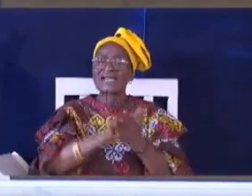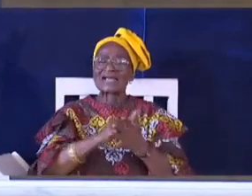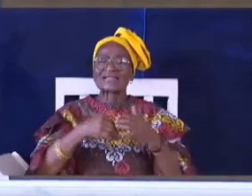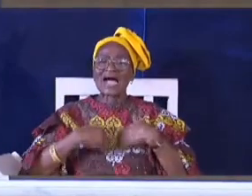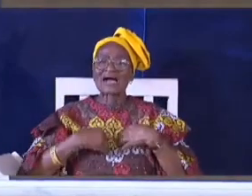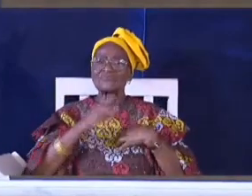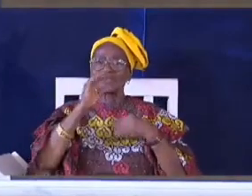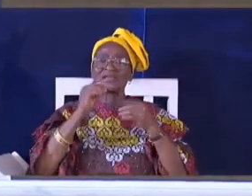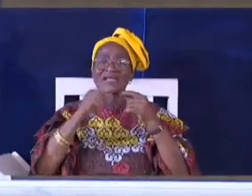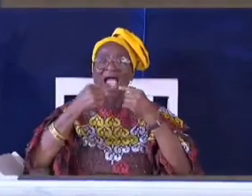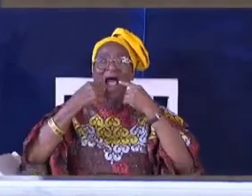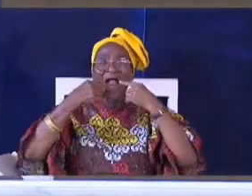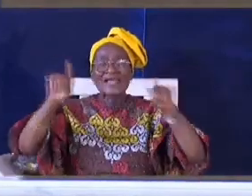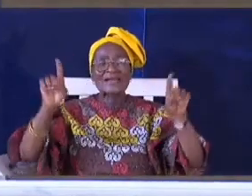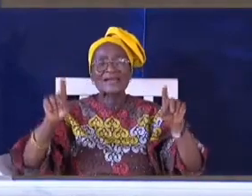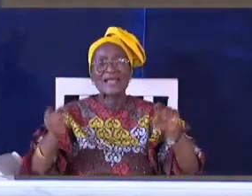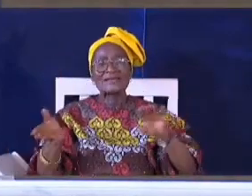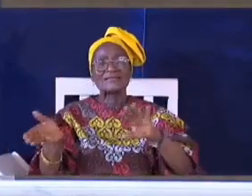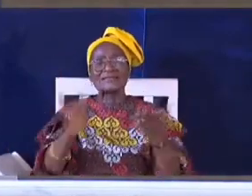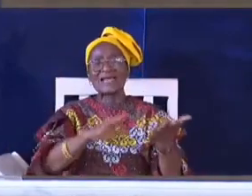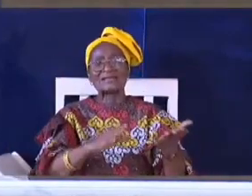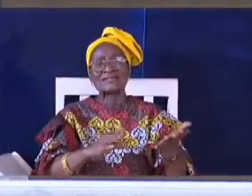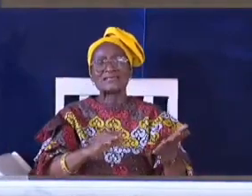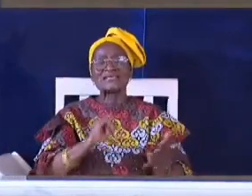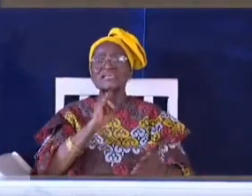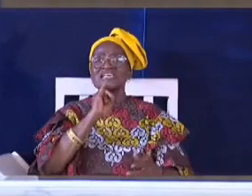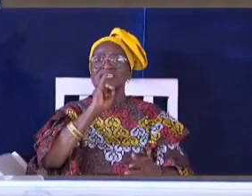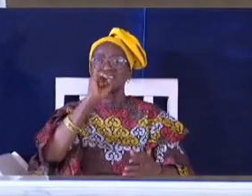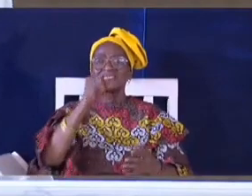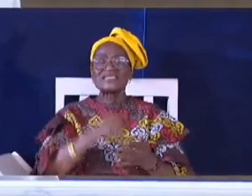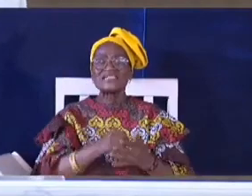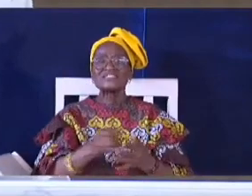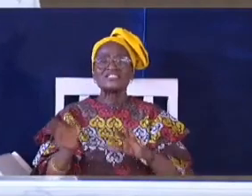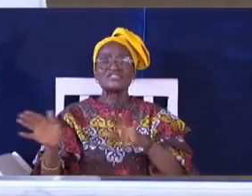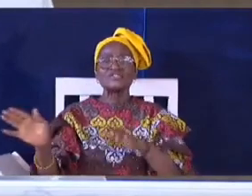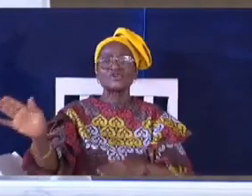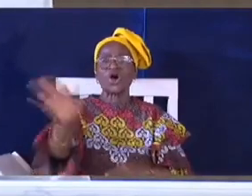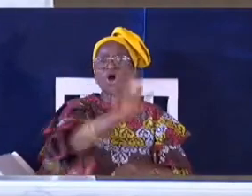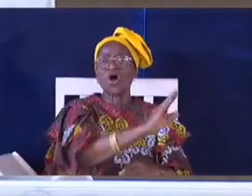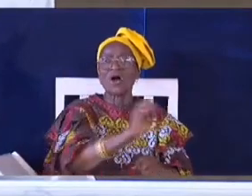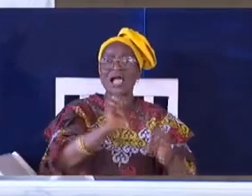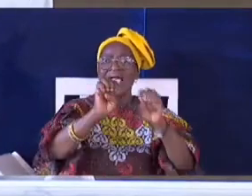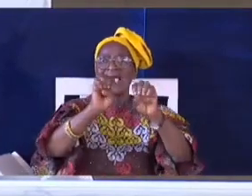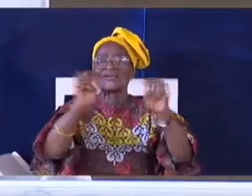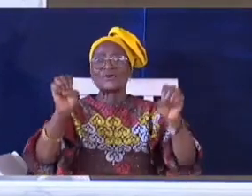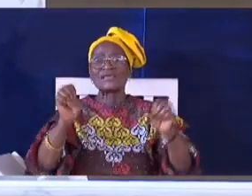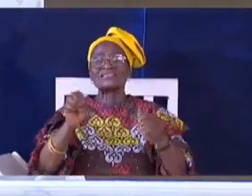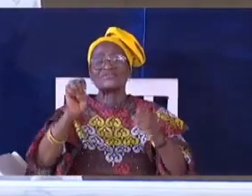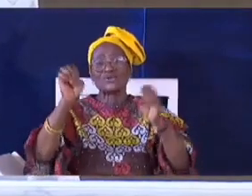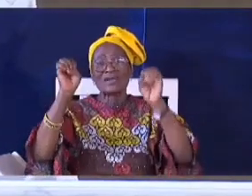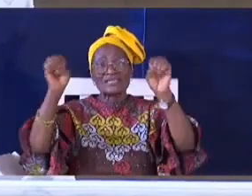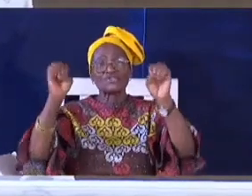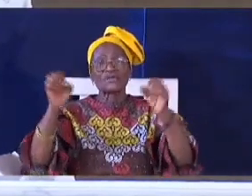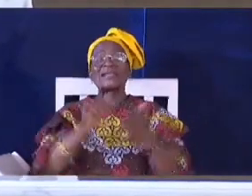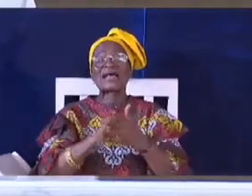dead? Is it your education that have been declared